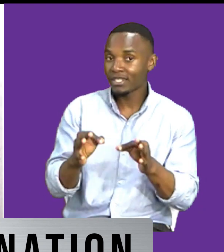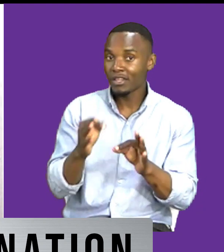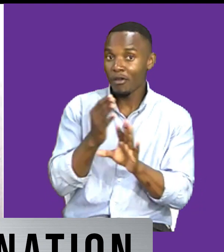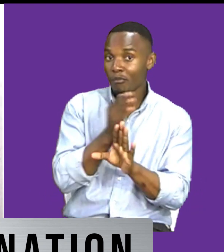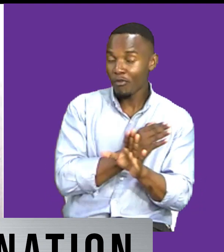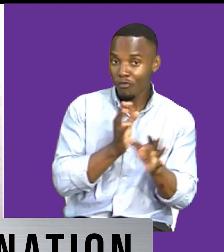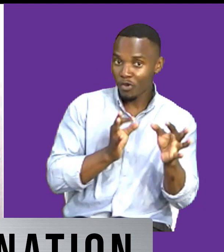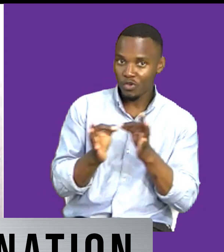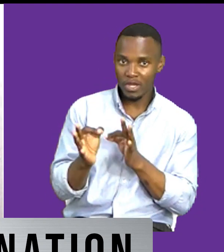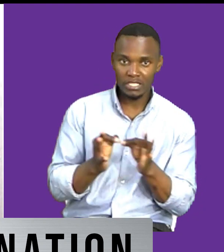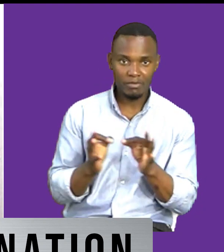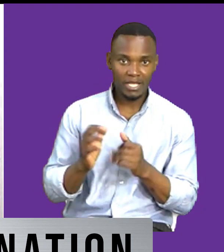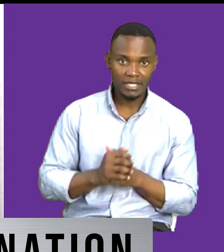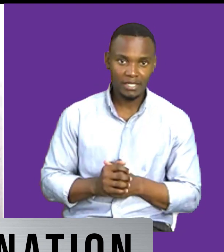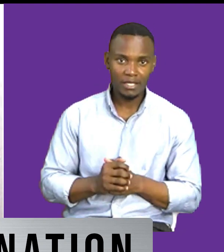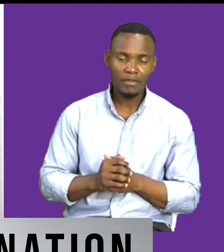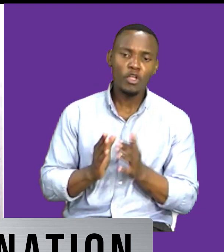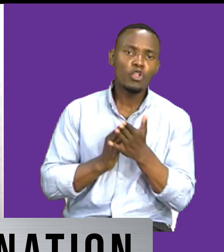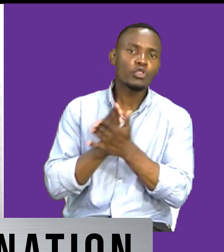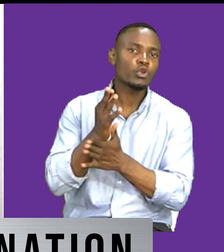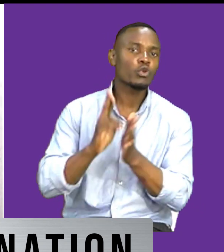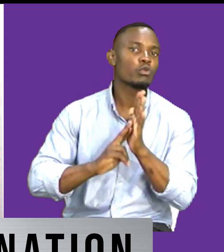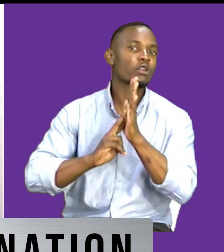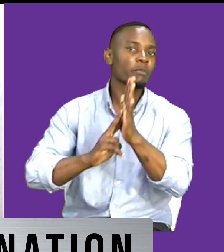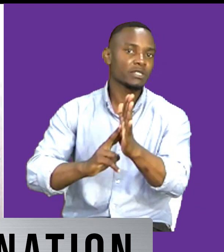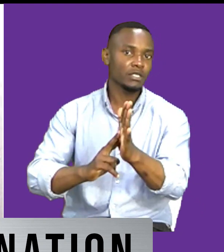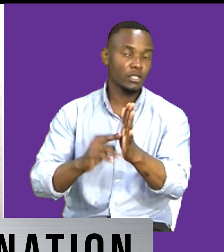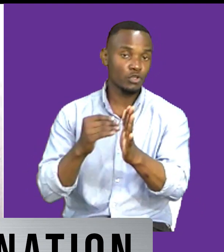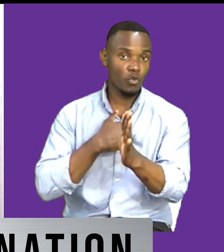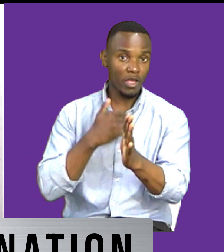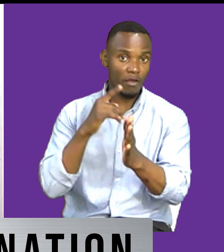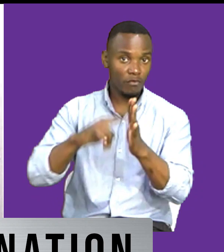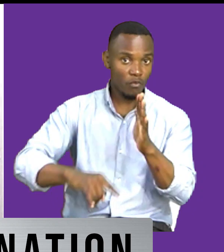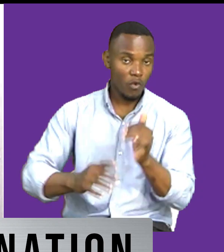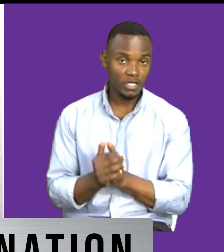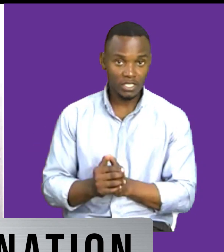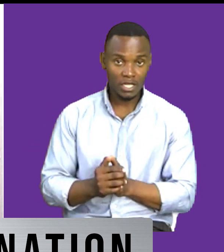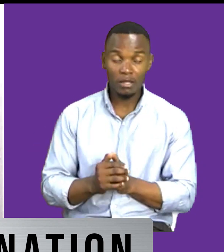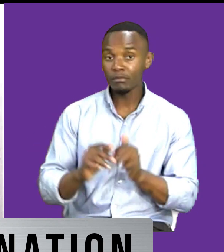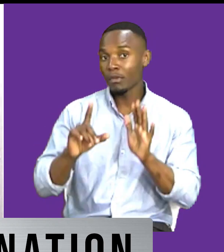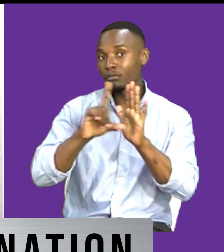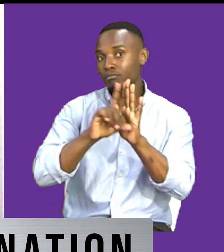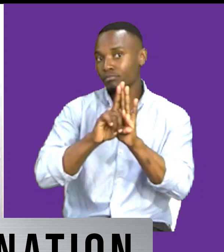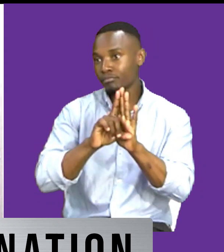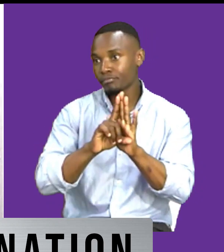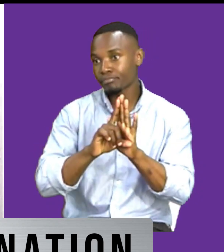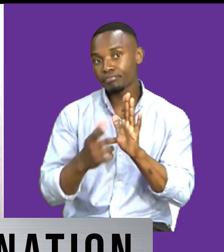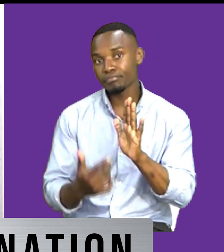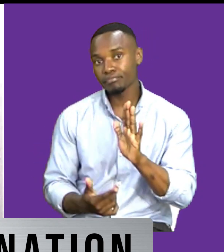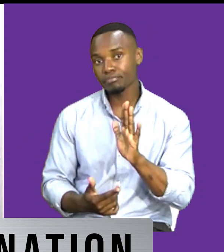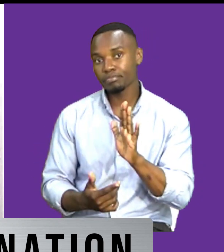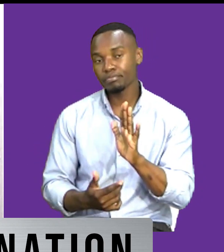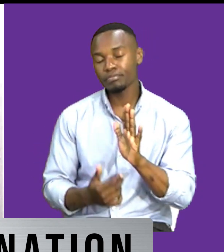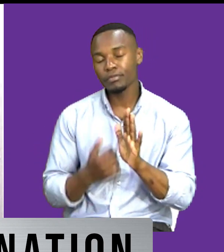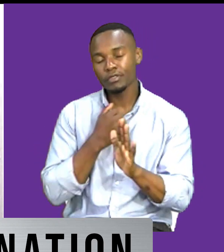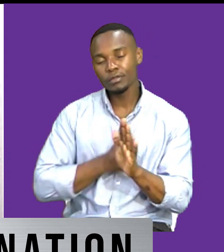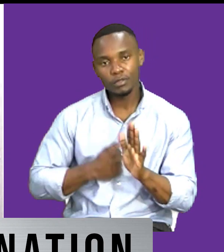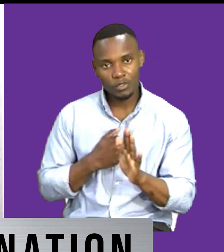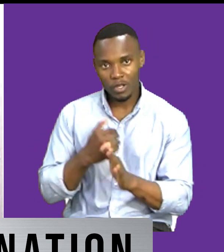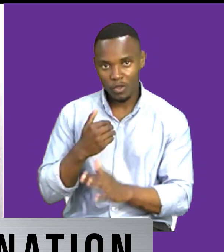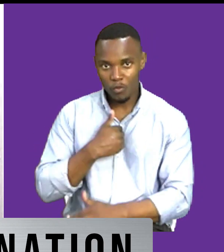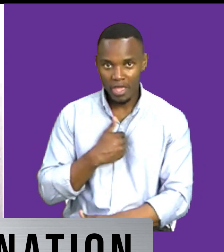there, yes, the indirect way, we have the legislature. Yeah. People have chosen their representatives.